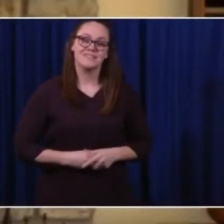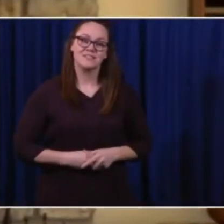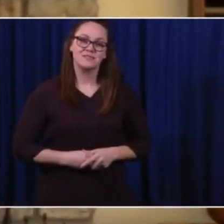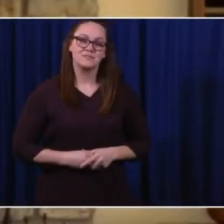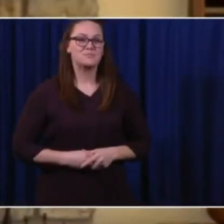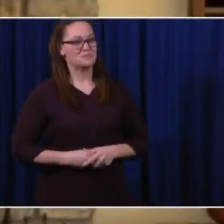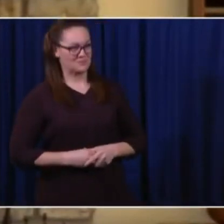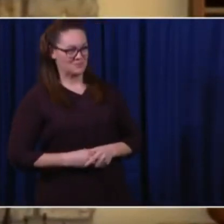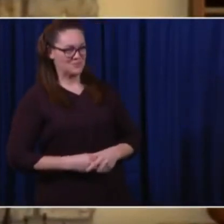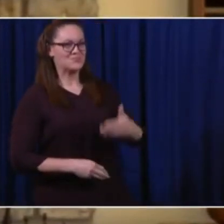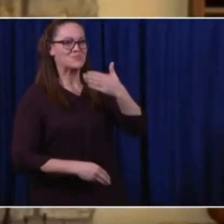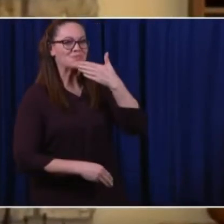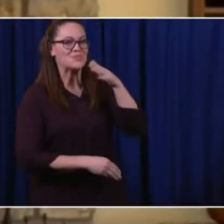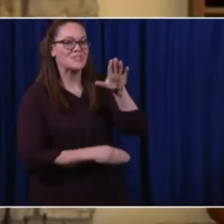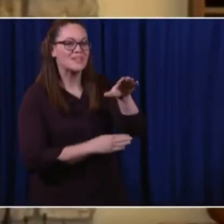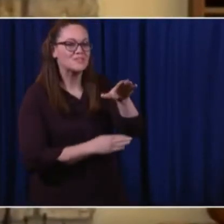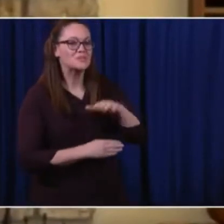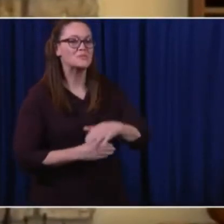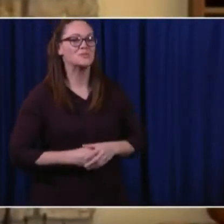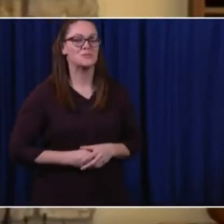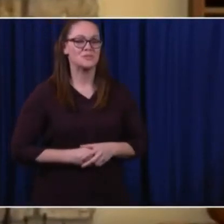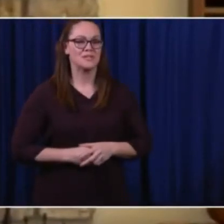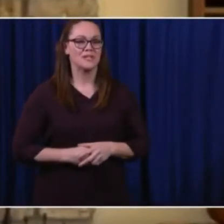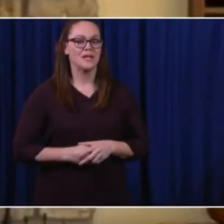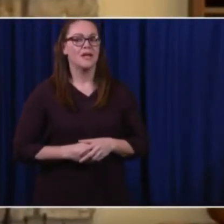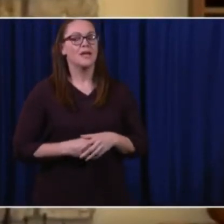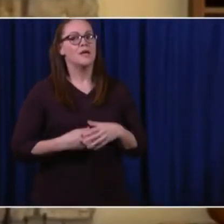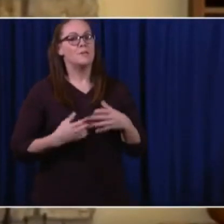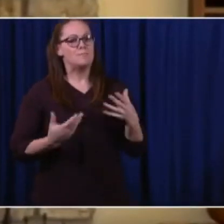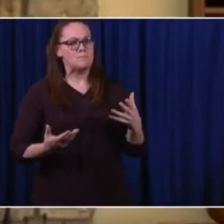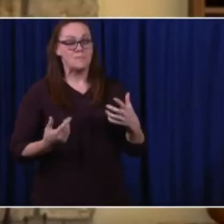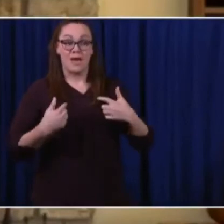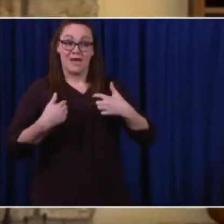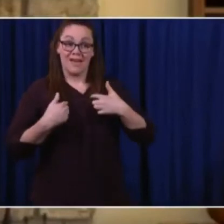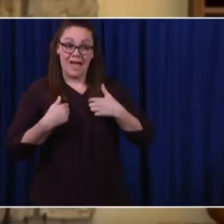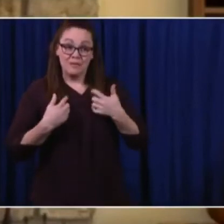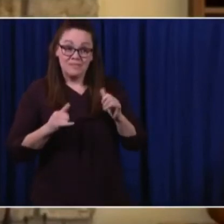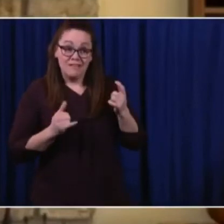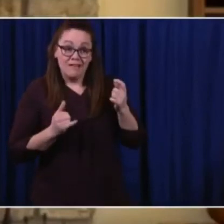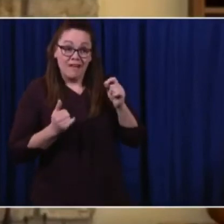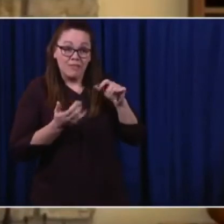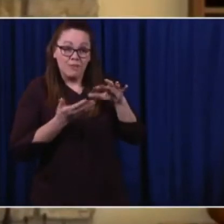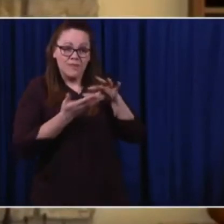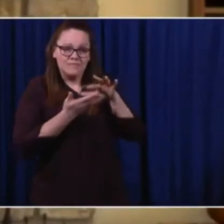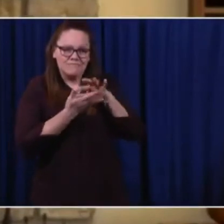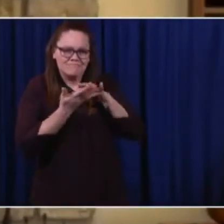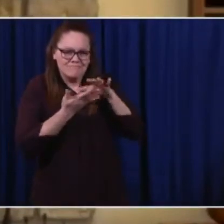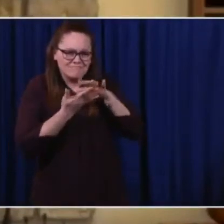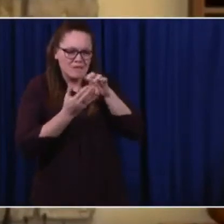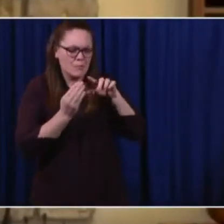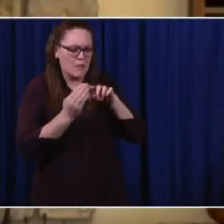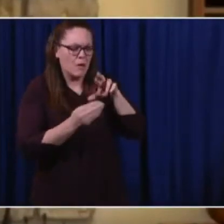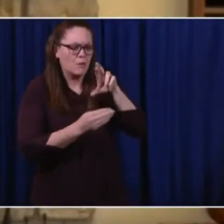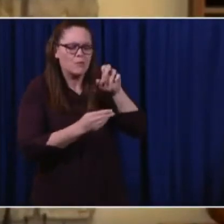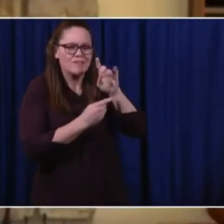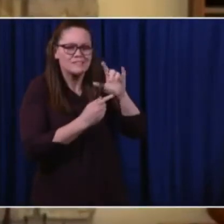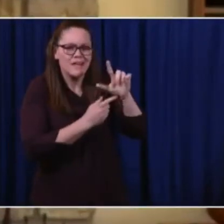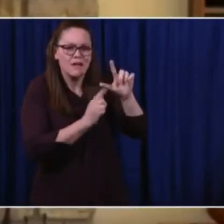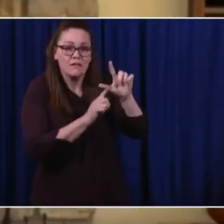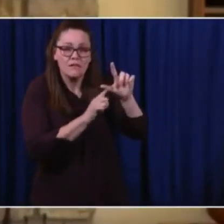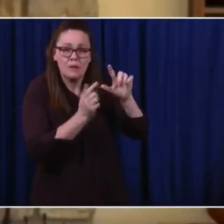Good afternoon, Governor. Randy. We're still a little unclear on the retail component of this. You said